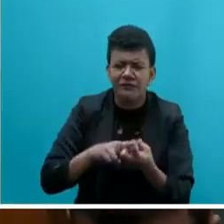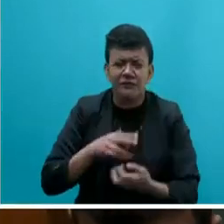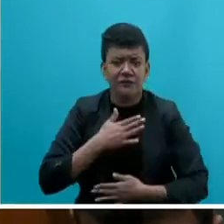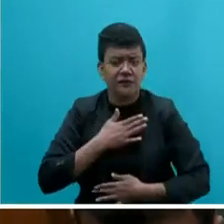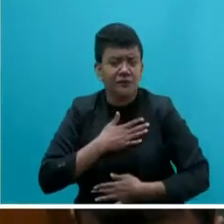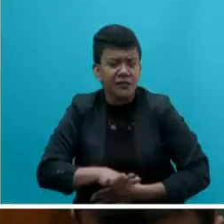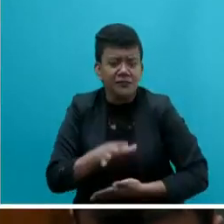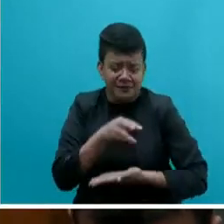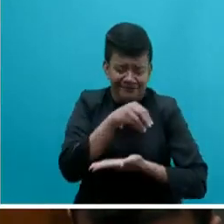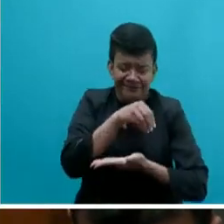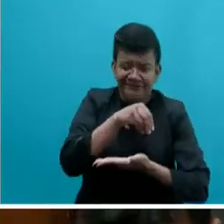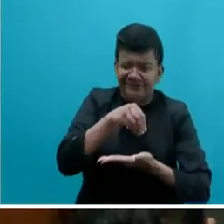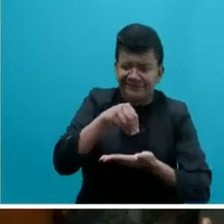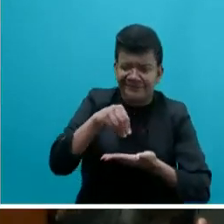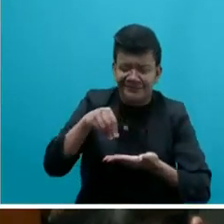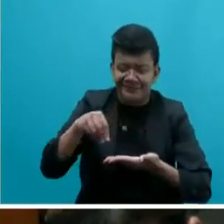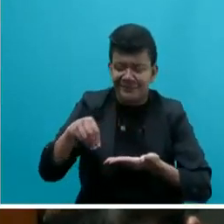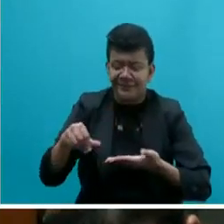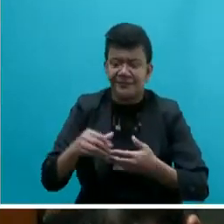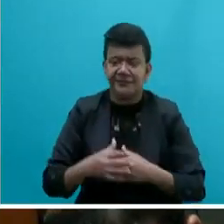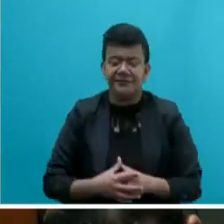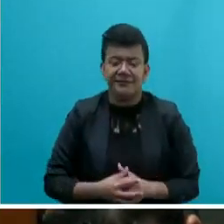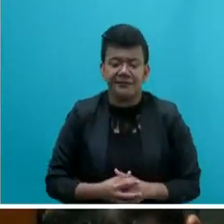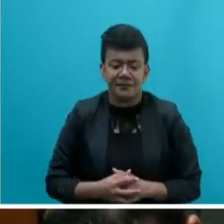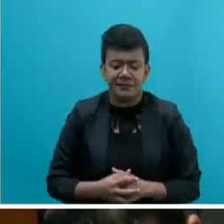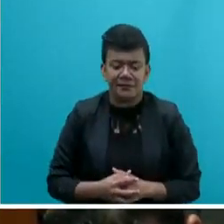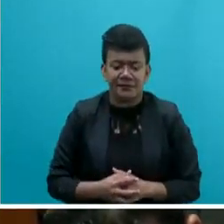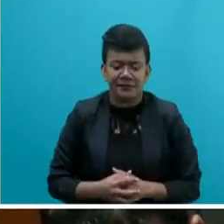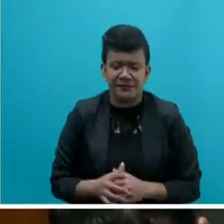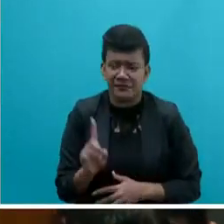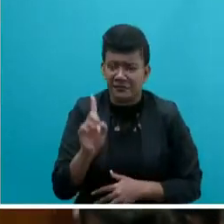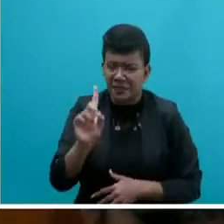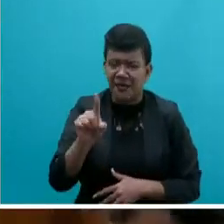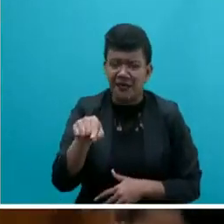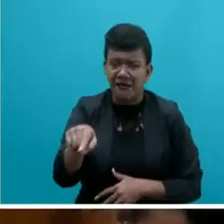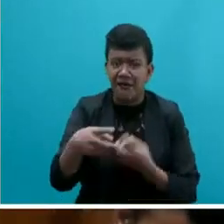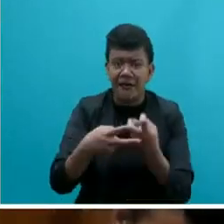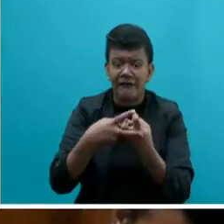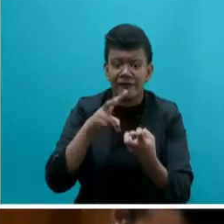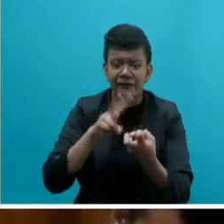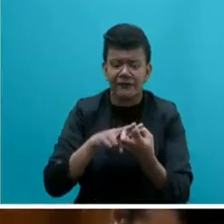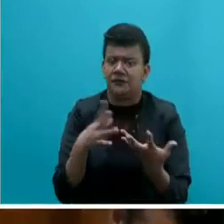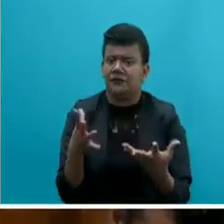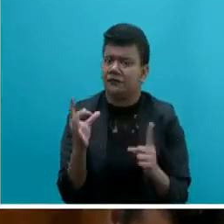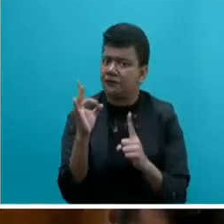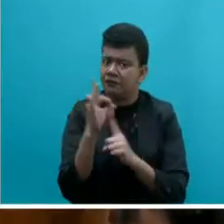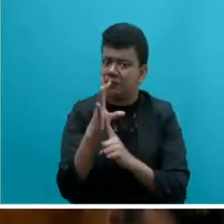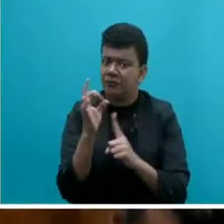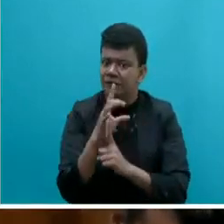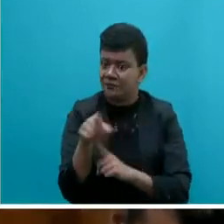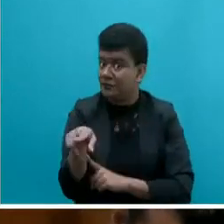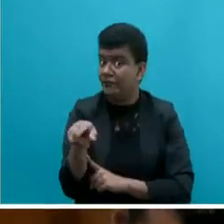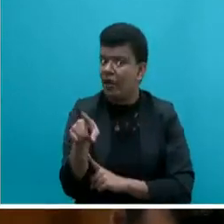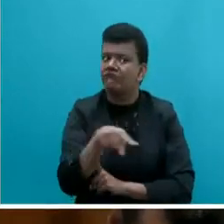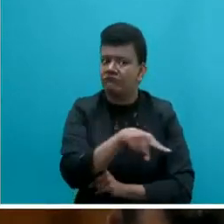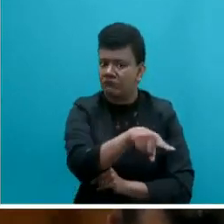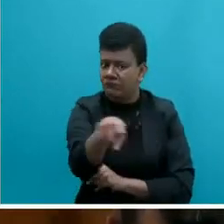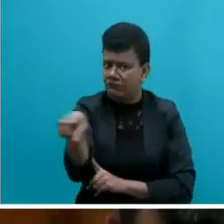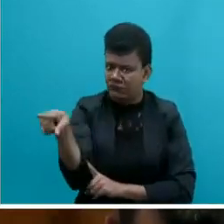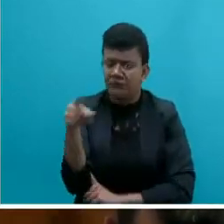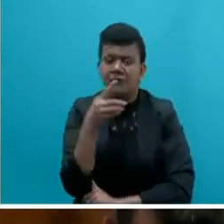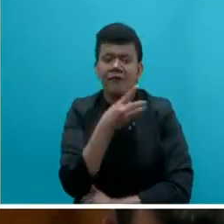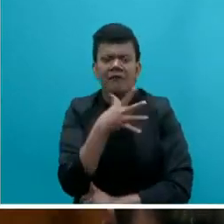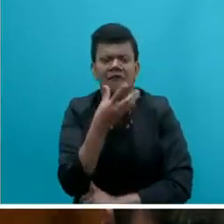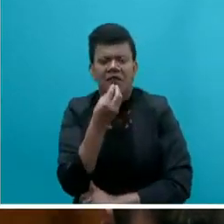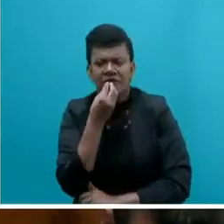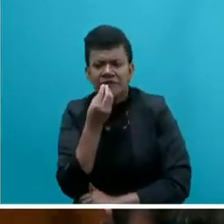health cautious and regard fruits as an important component of their diets. Honourable Speaker, the latest update on the program are